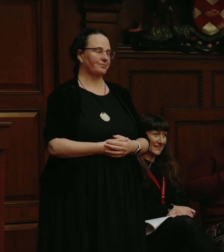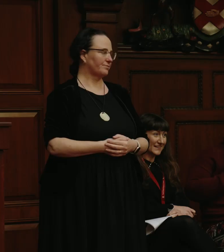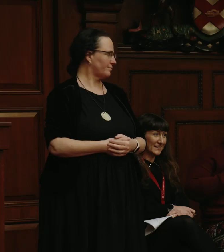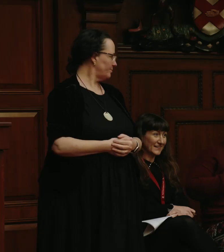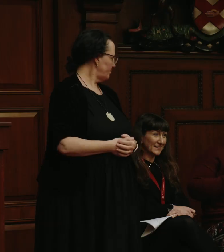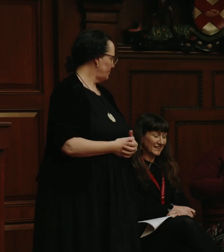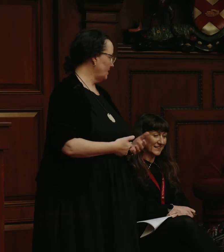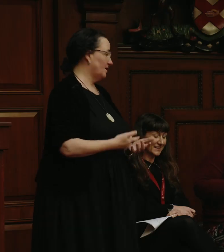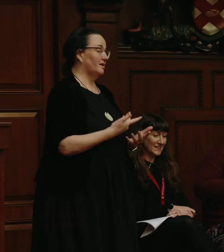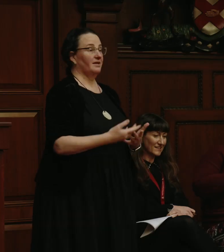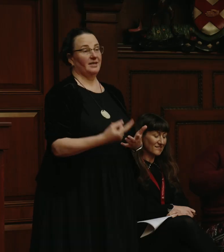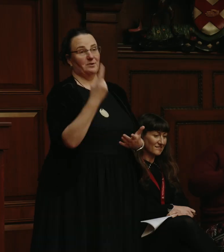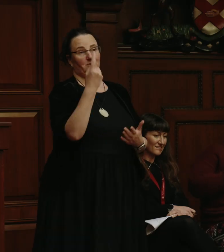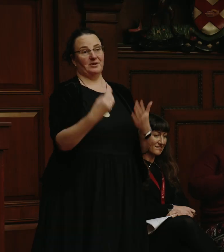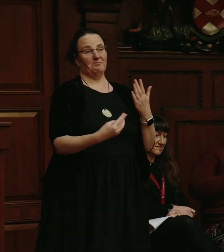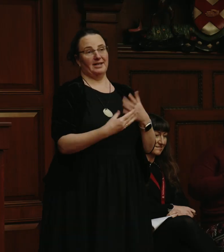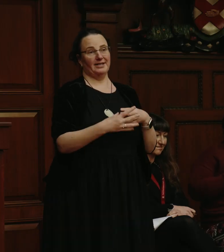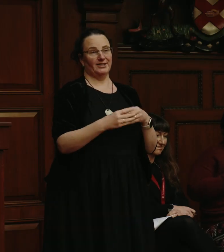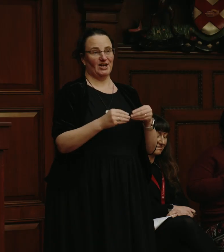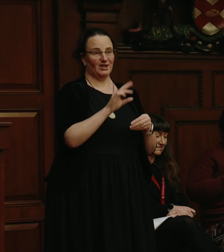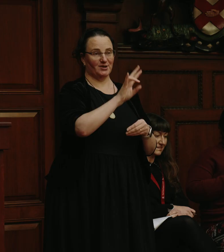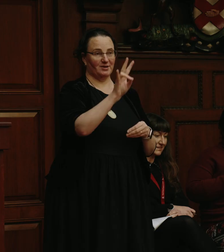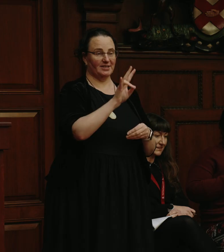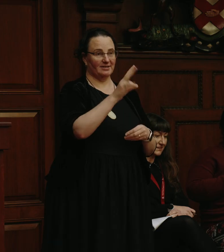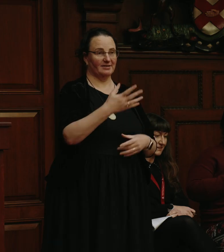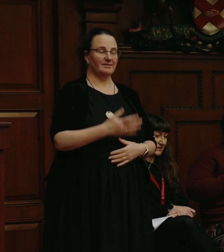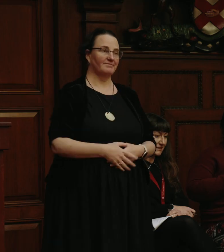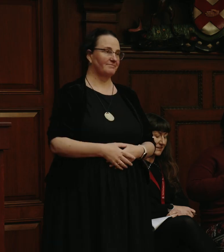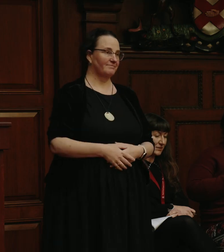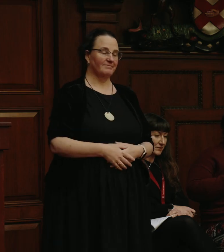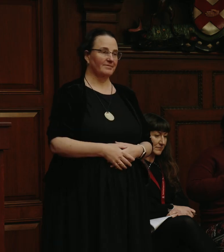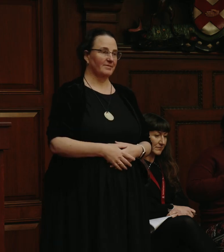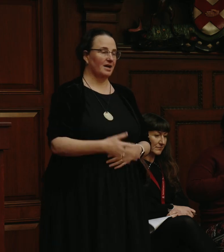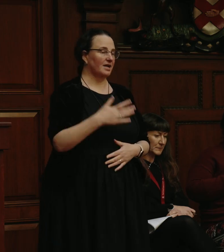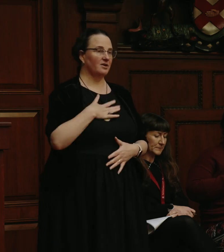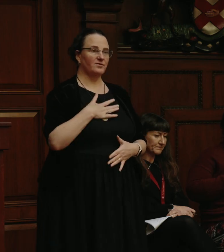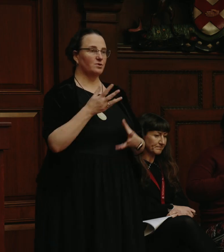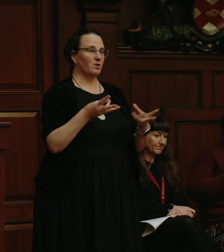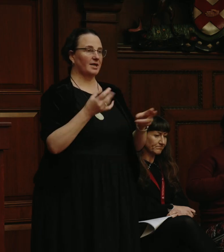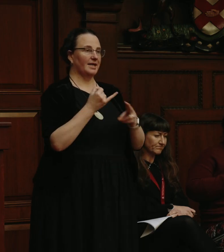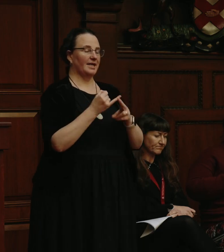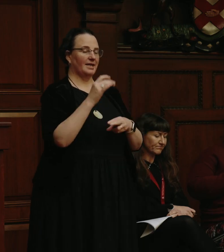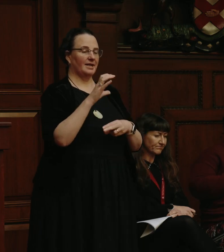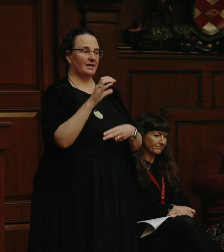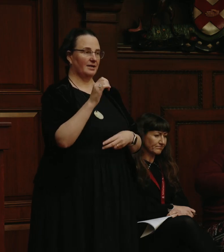It's the $1 million question. I mean, I would love to go to work and be in a clinic with an